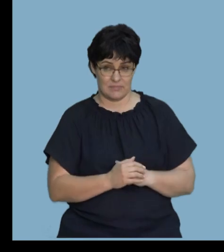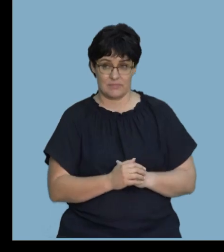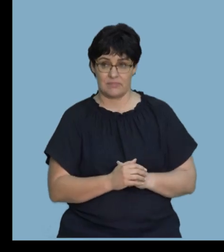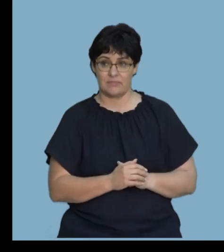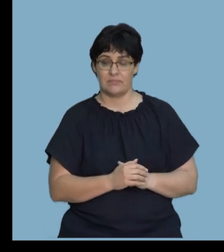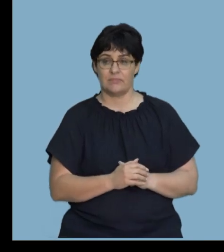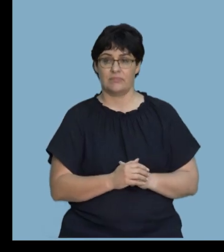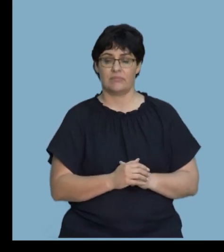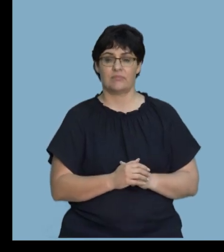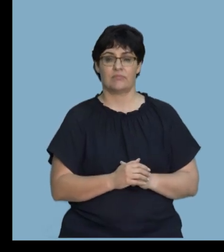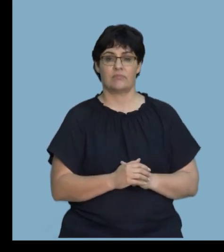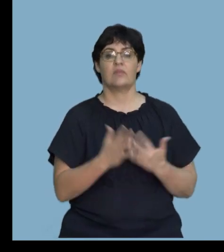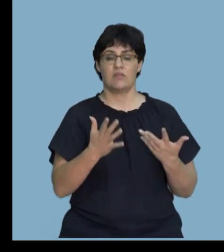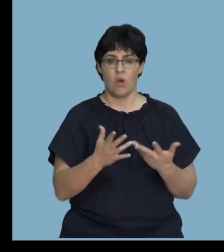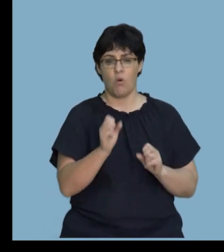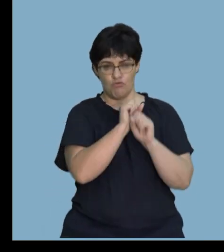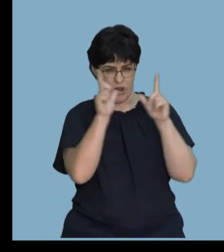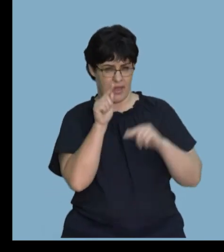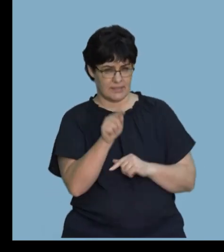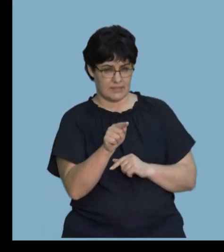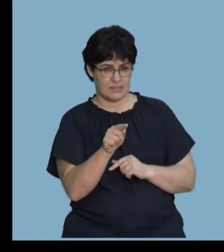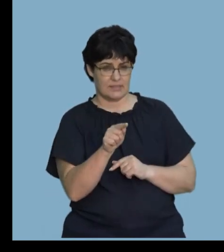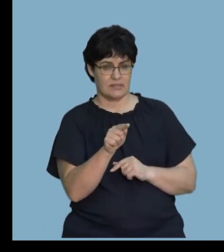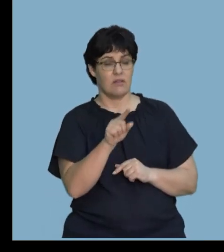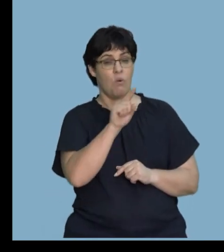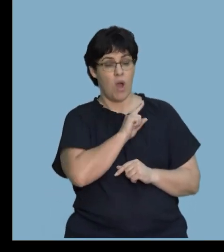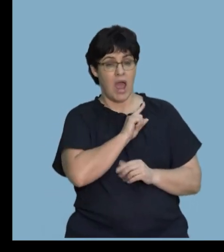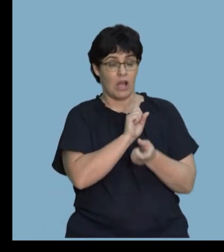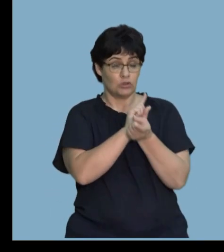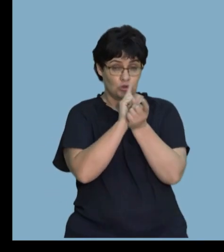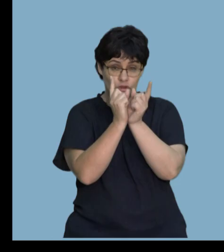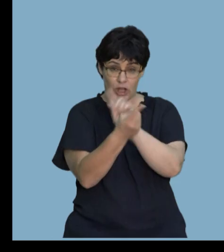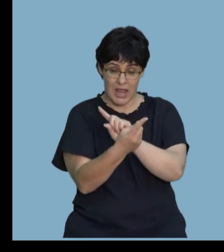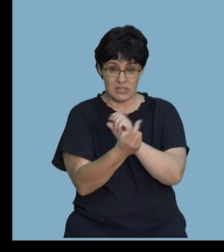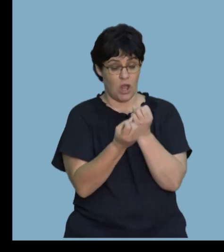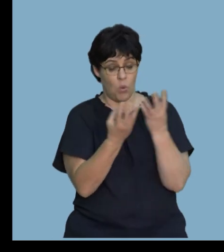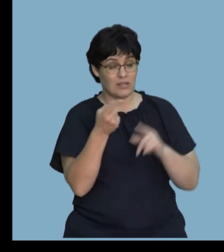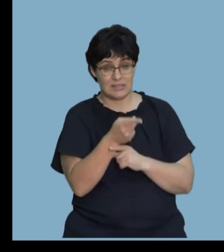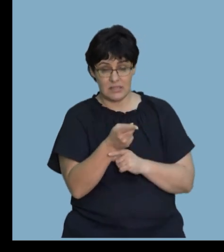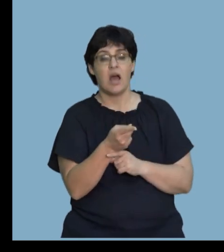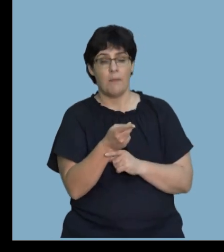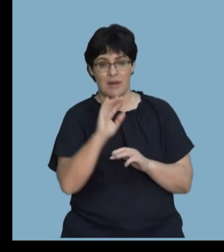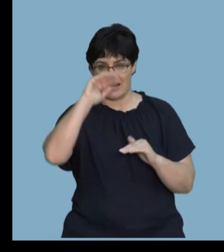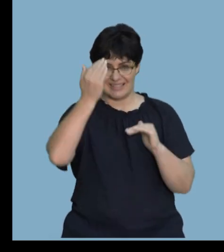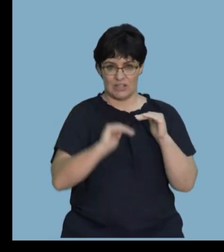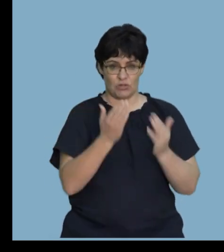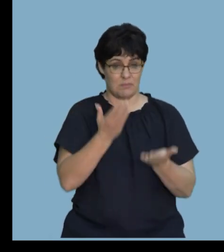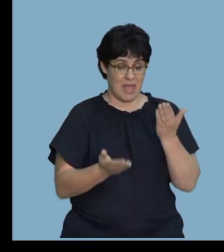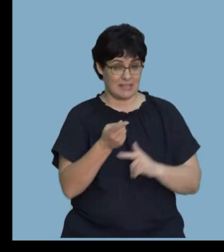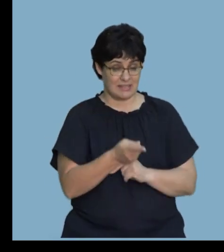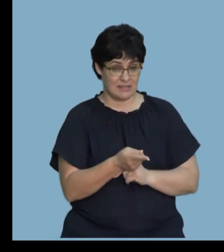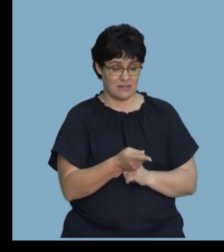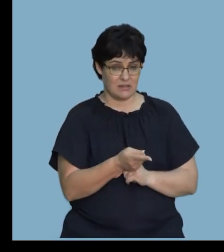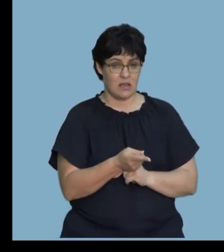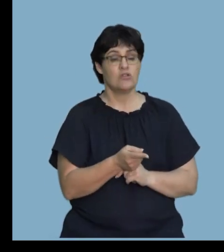So you'd realize that because this change in quantity involves a decrease in mass, so the value that we are